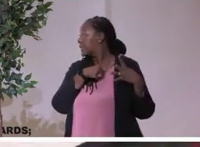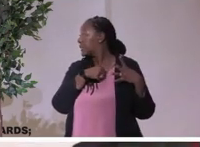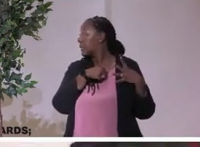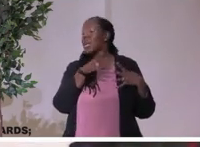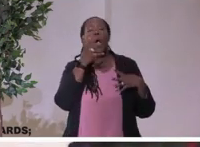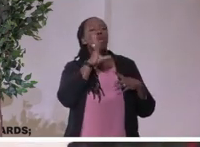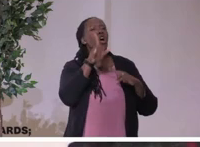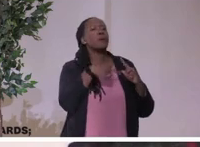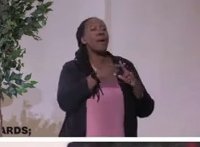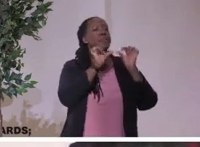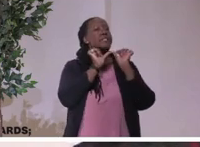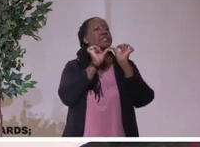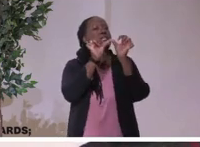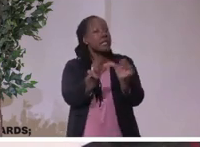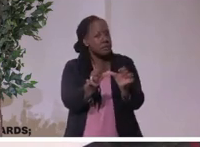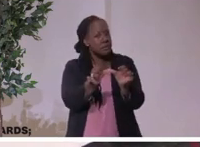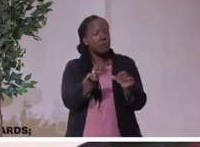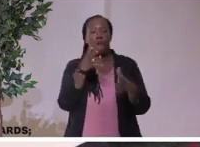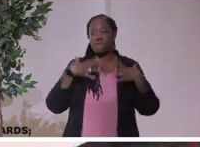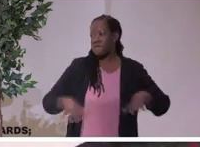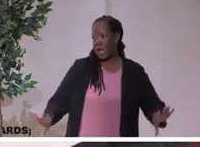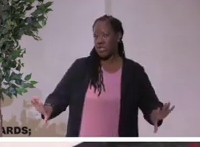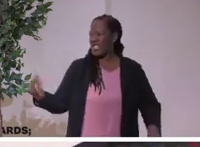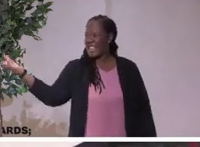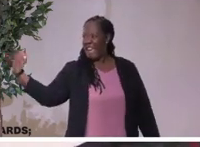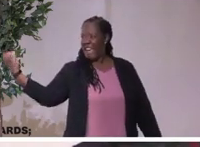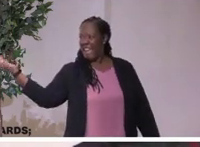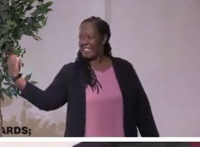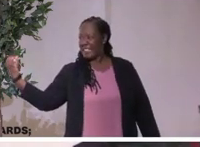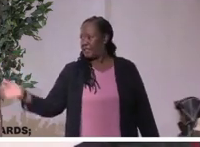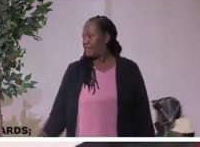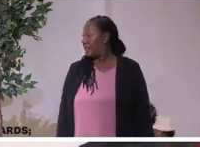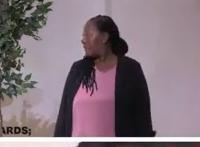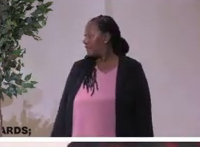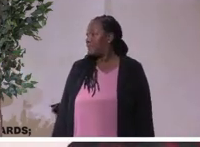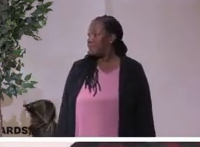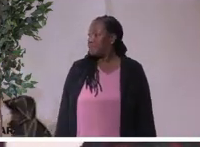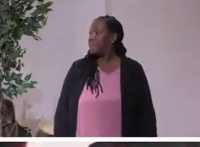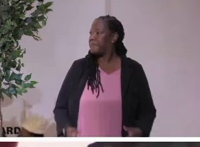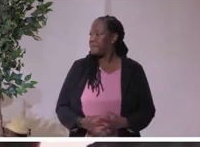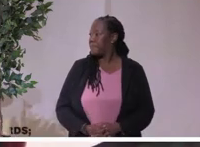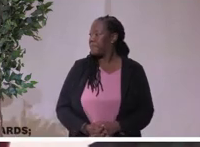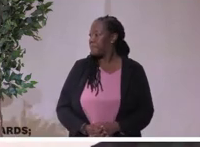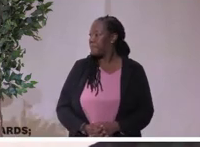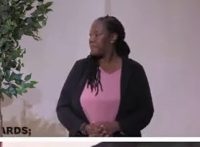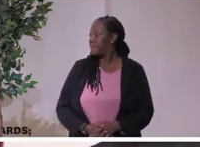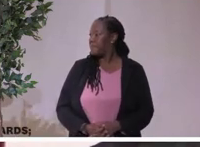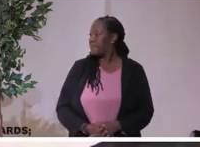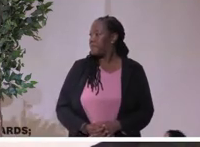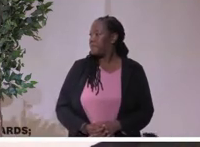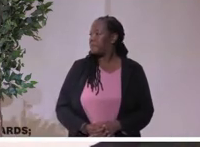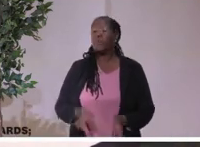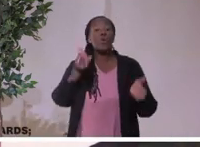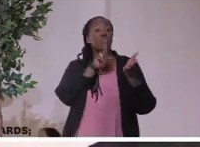sustainable fashion, okay? So, oh, you're welcome, darling. Let's figure out some answers then. Well, researchers have shared